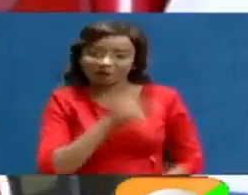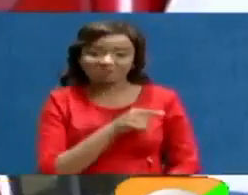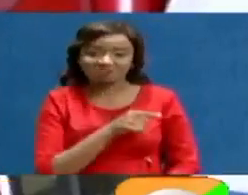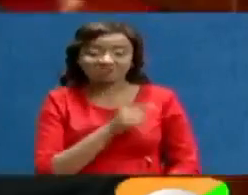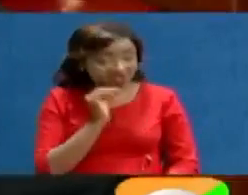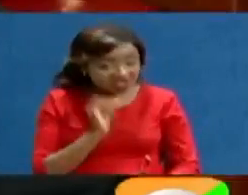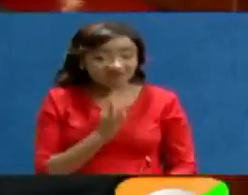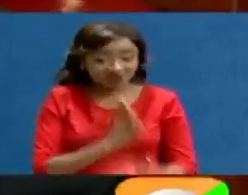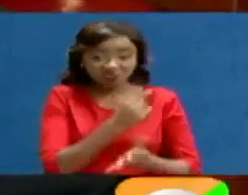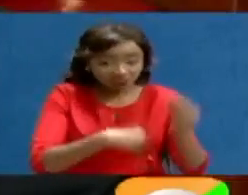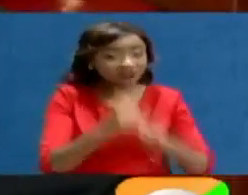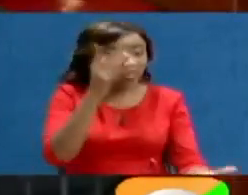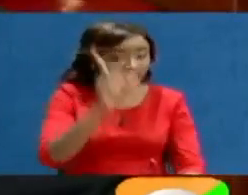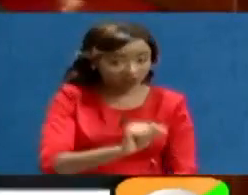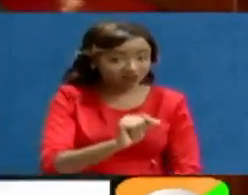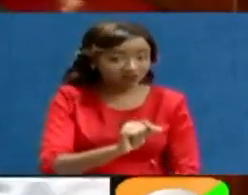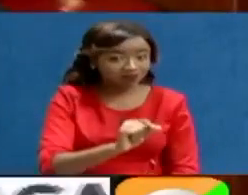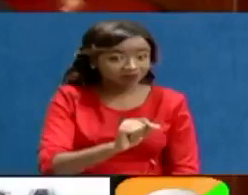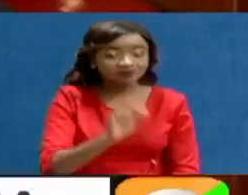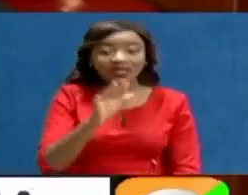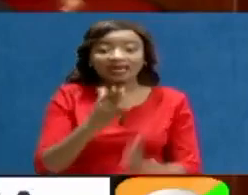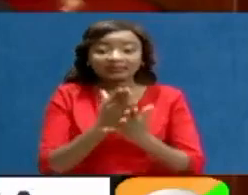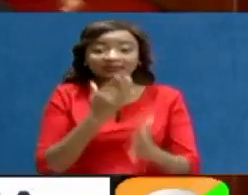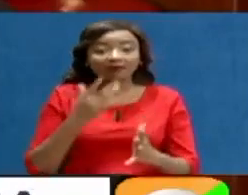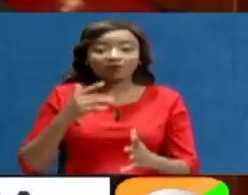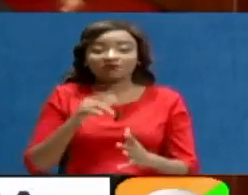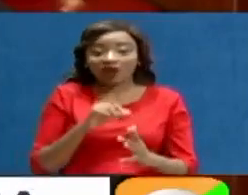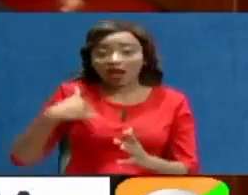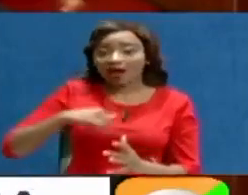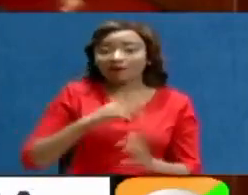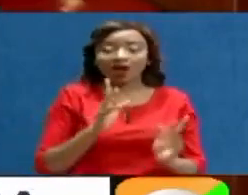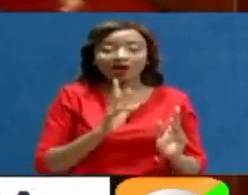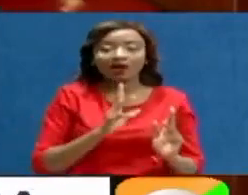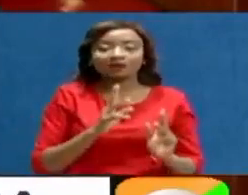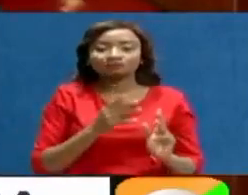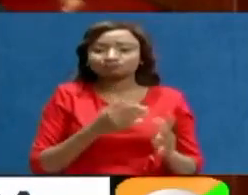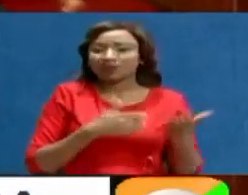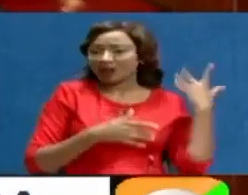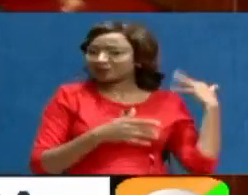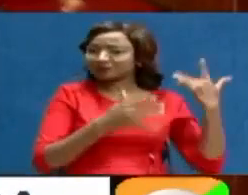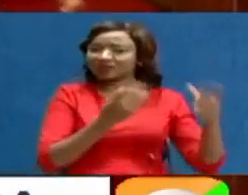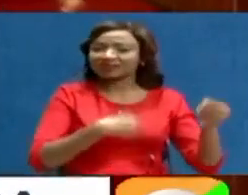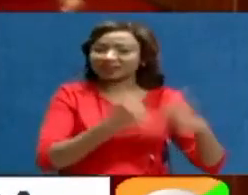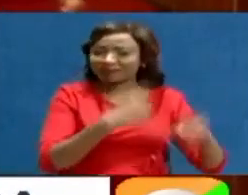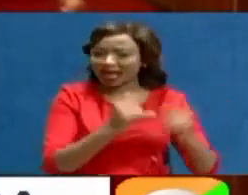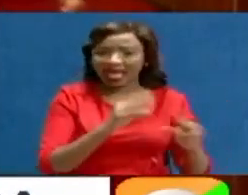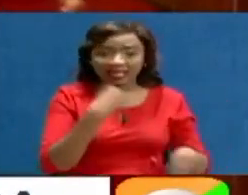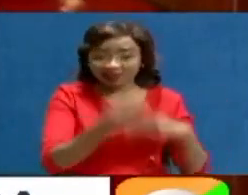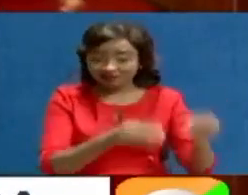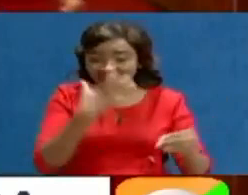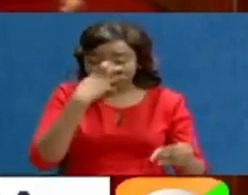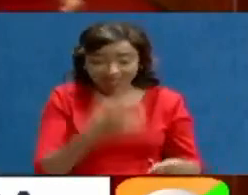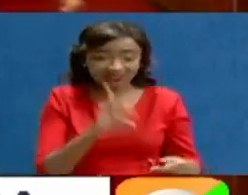and Atakan. Some of our traditional suppliers did not supply us with PPEs and masks and things like